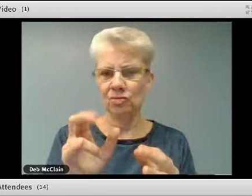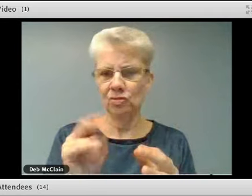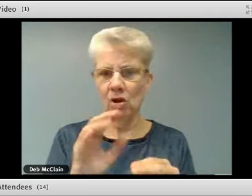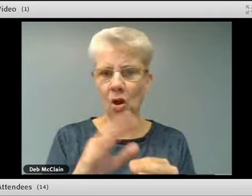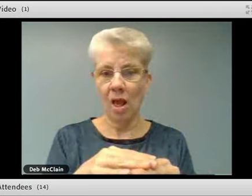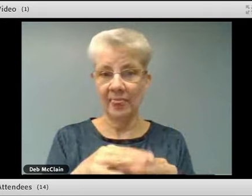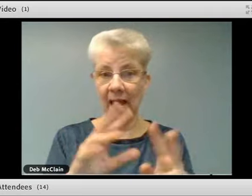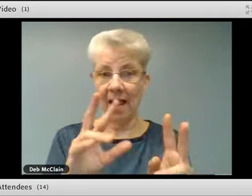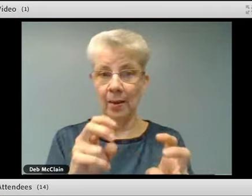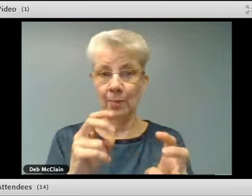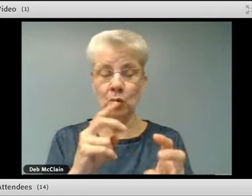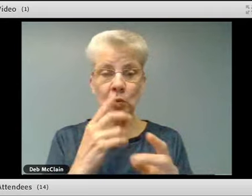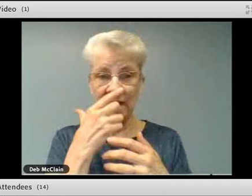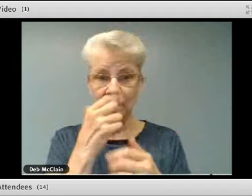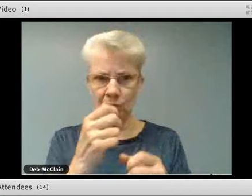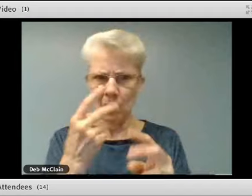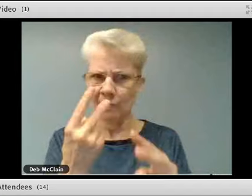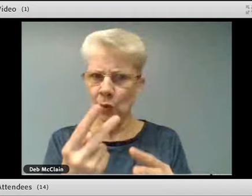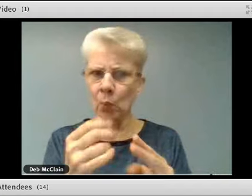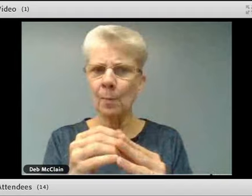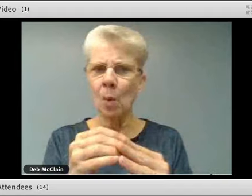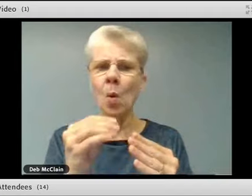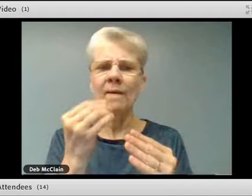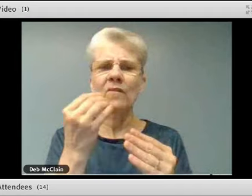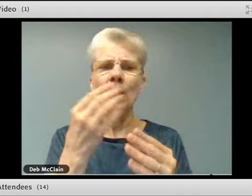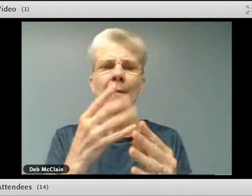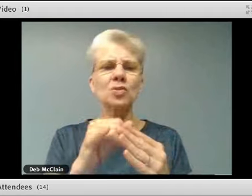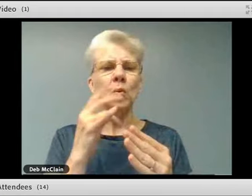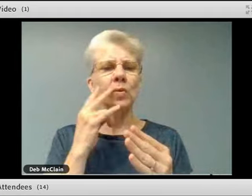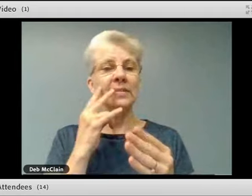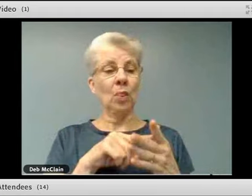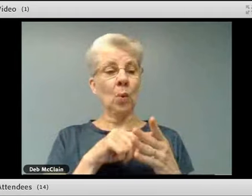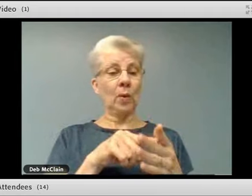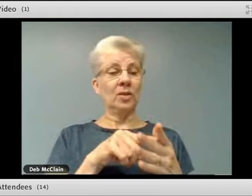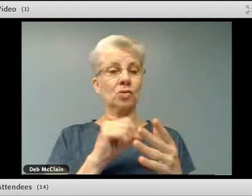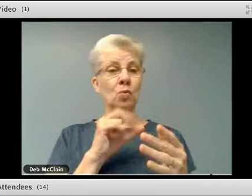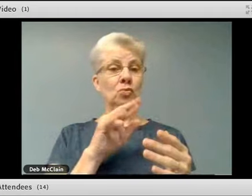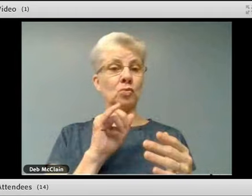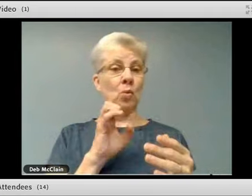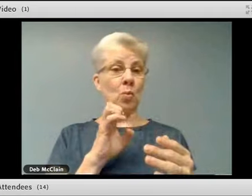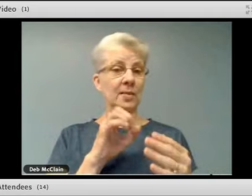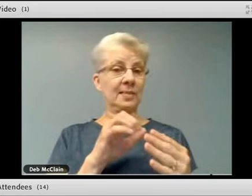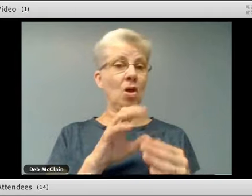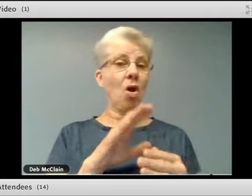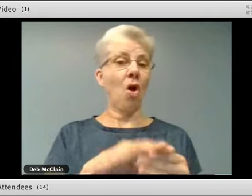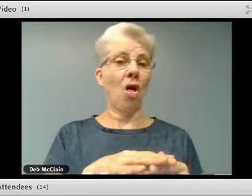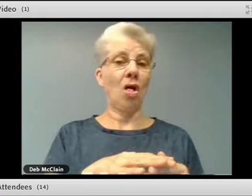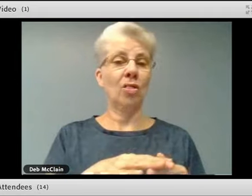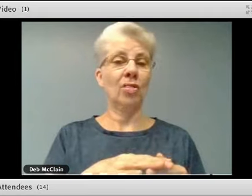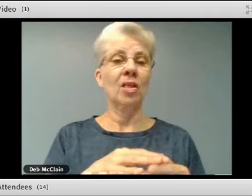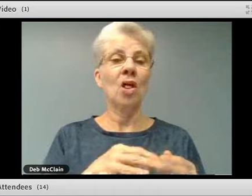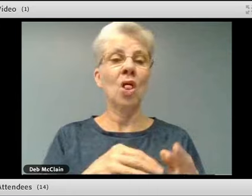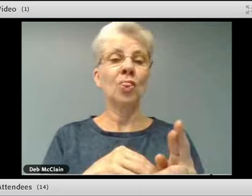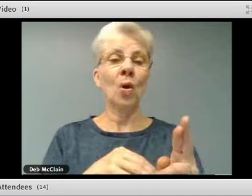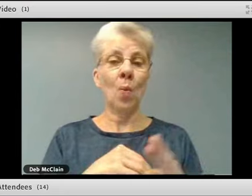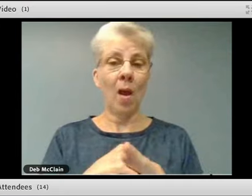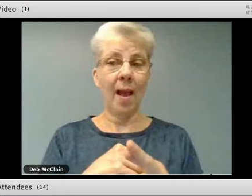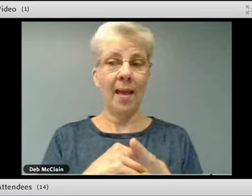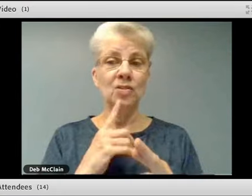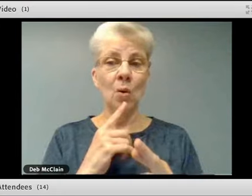more information, or you can go to the original resource here on the right-hand side. So if we clicked on View in